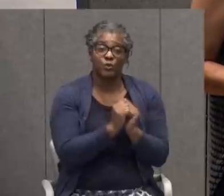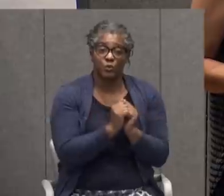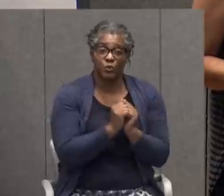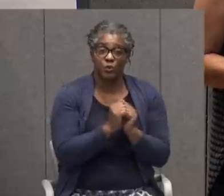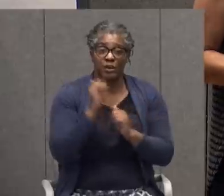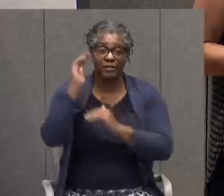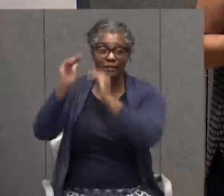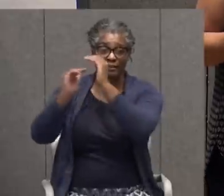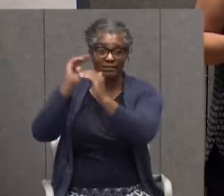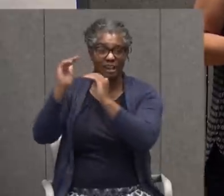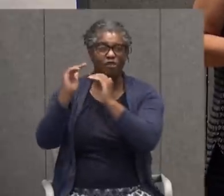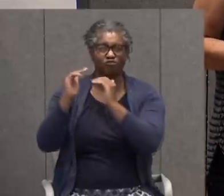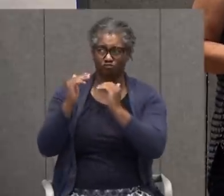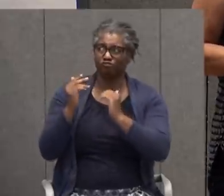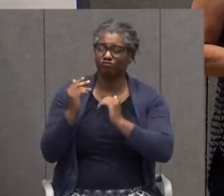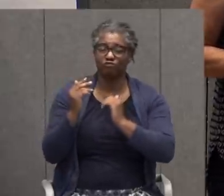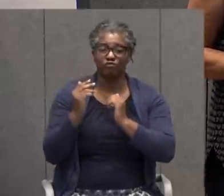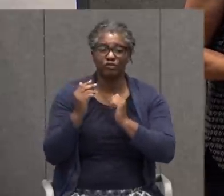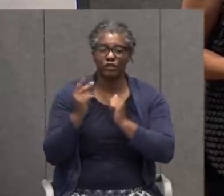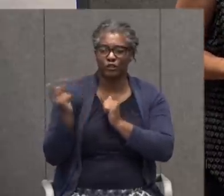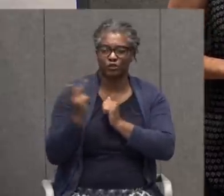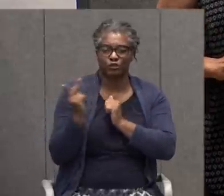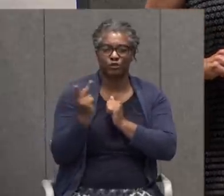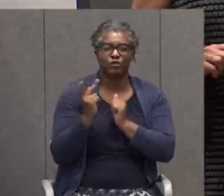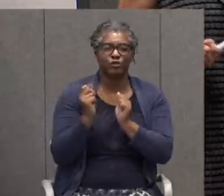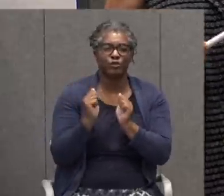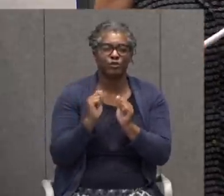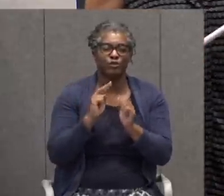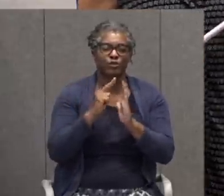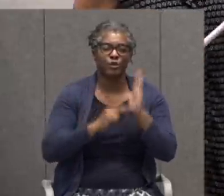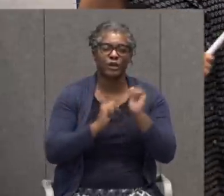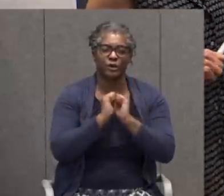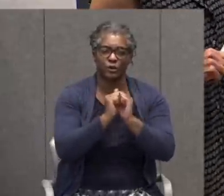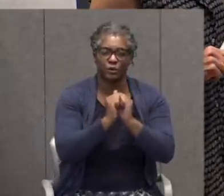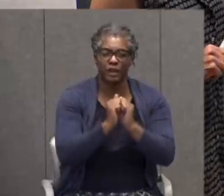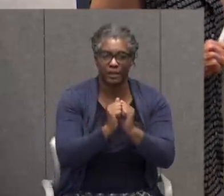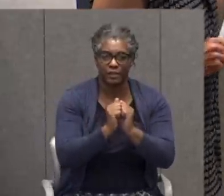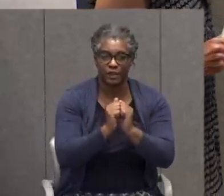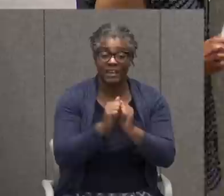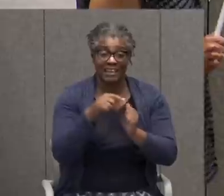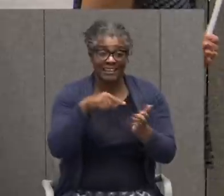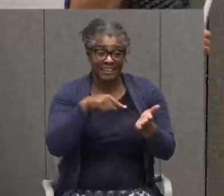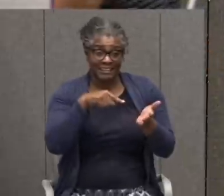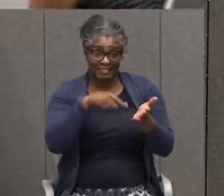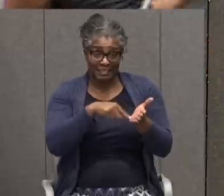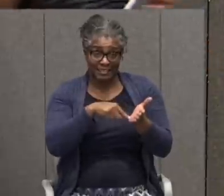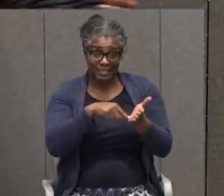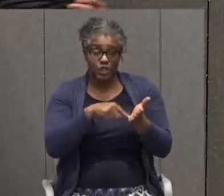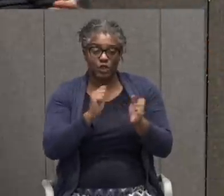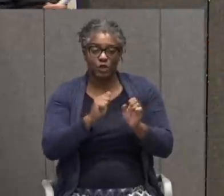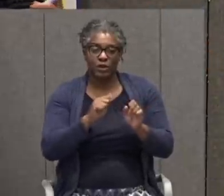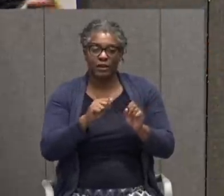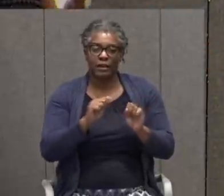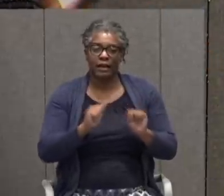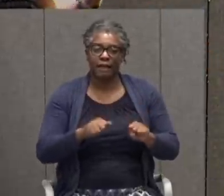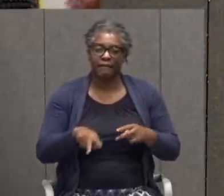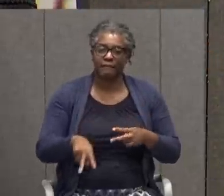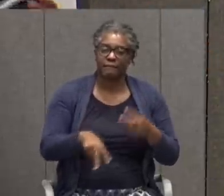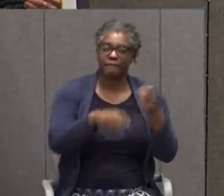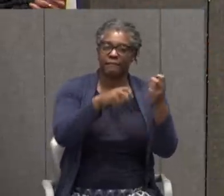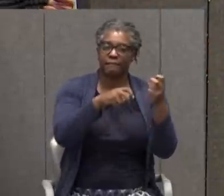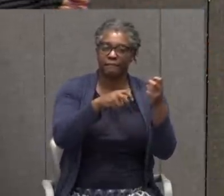them. I want you to know that it is uploaded onto our At Home with APS. And you can go there